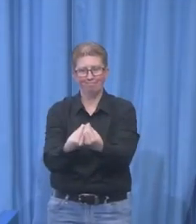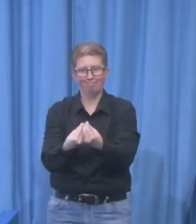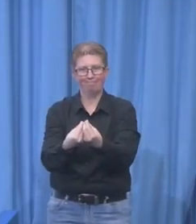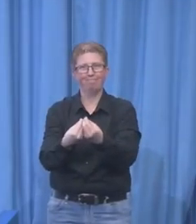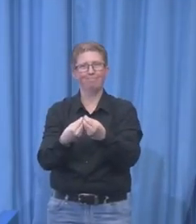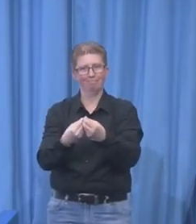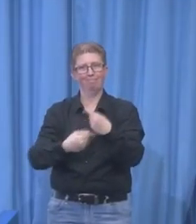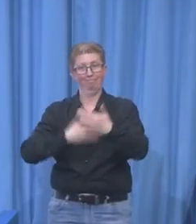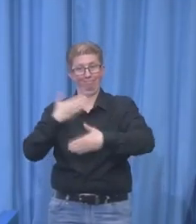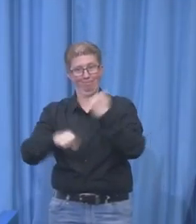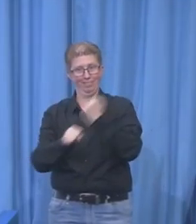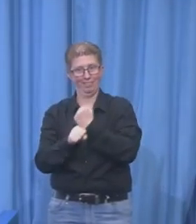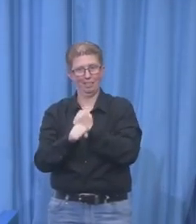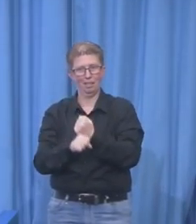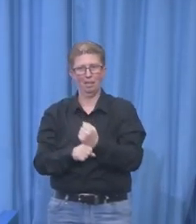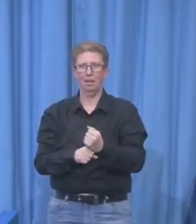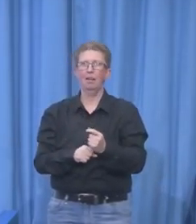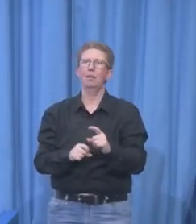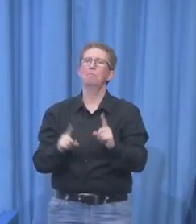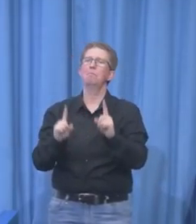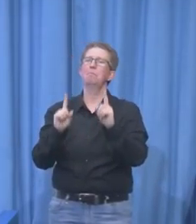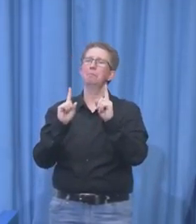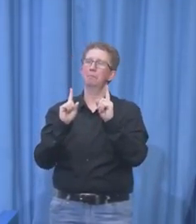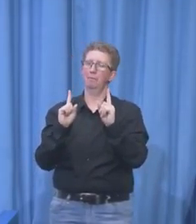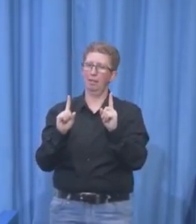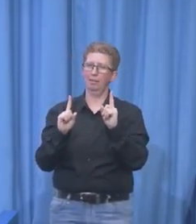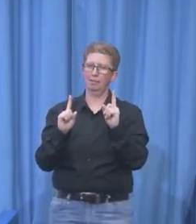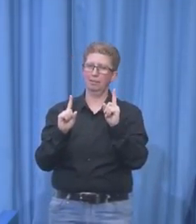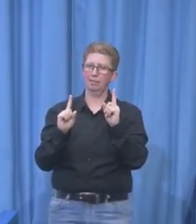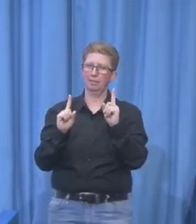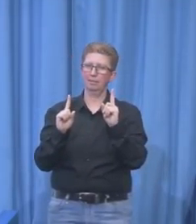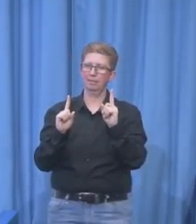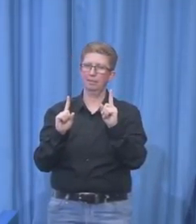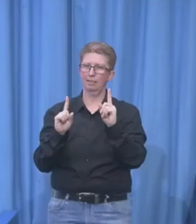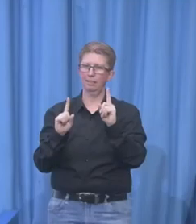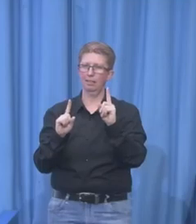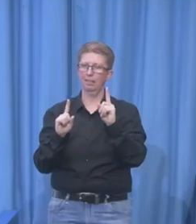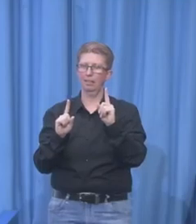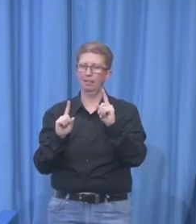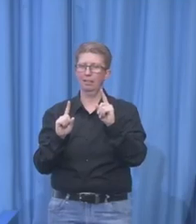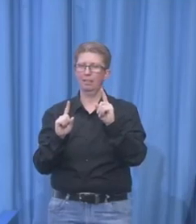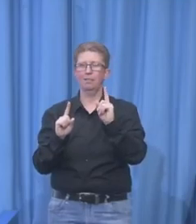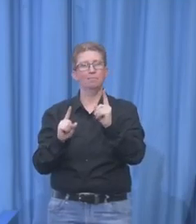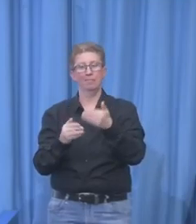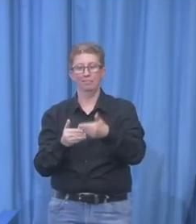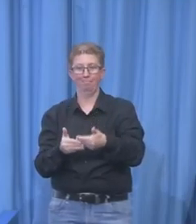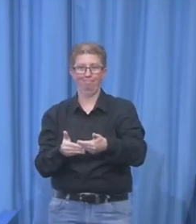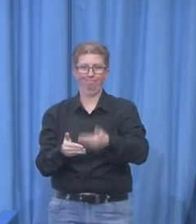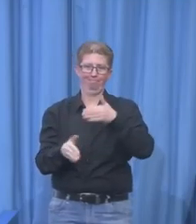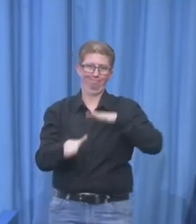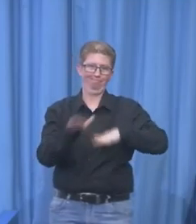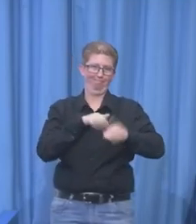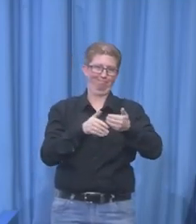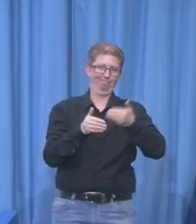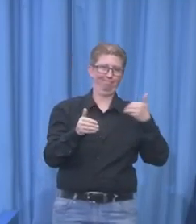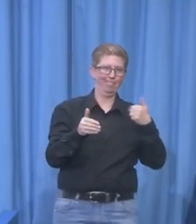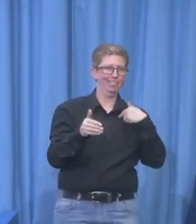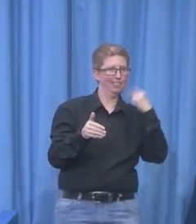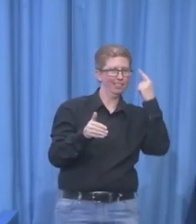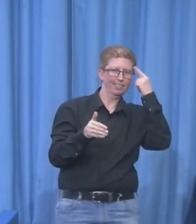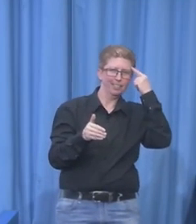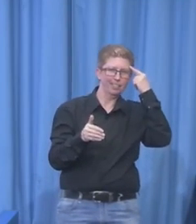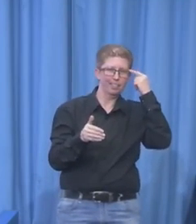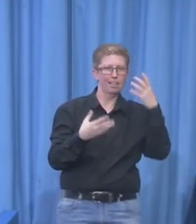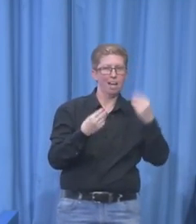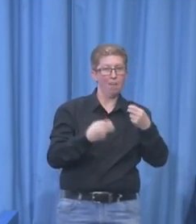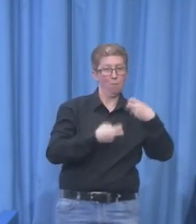back to their school or their agency, and they use their same people within their walls to solve the problem. And they solve